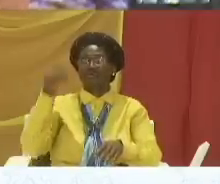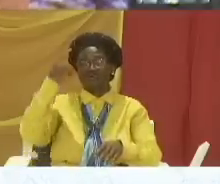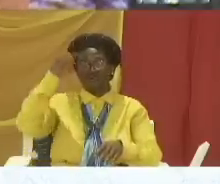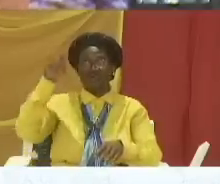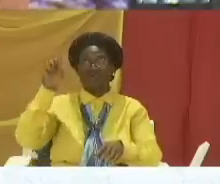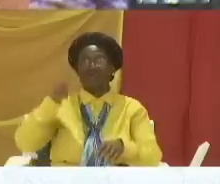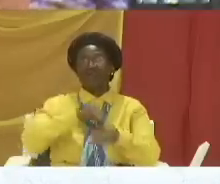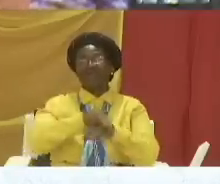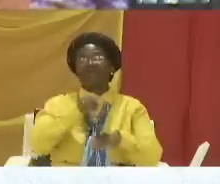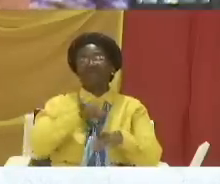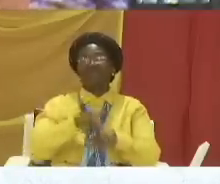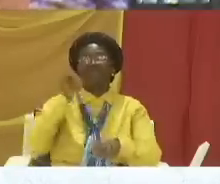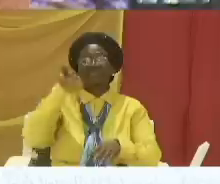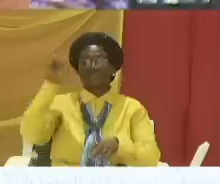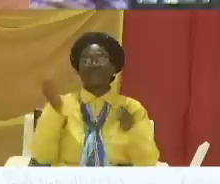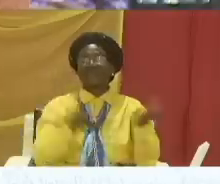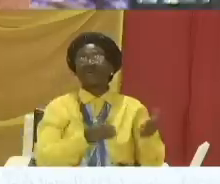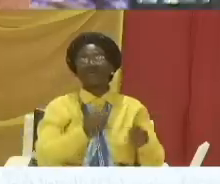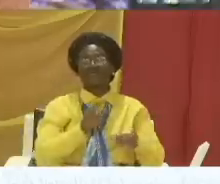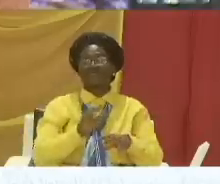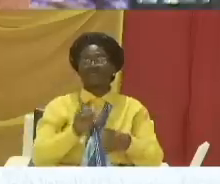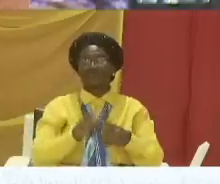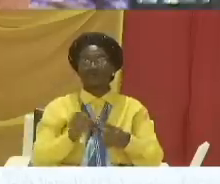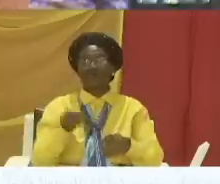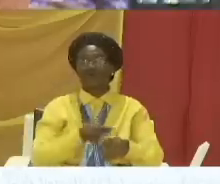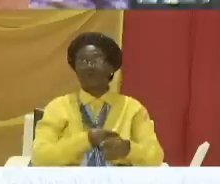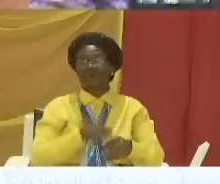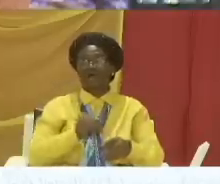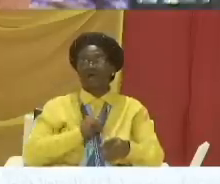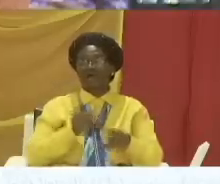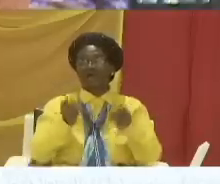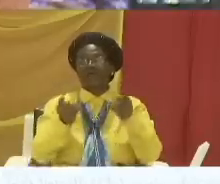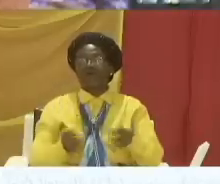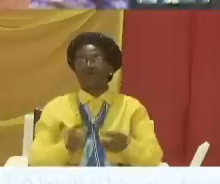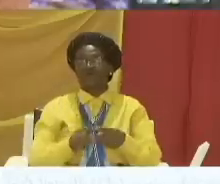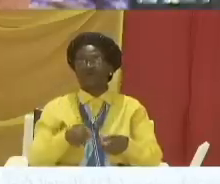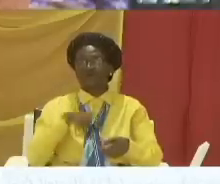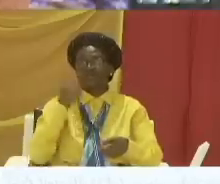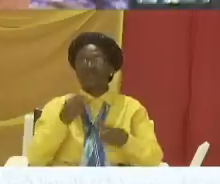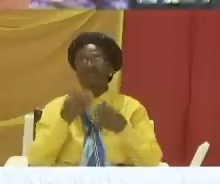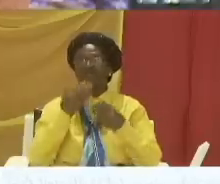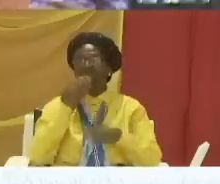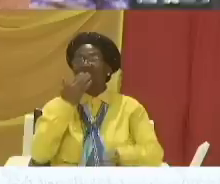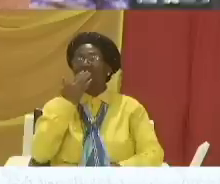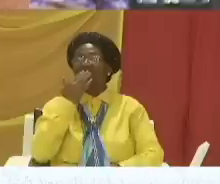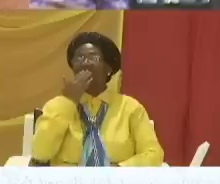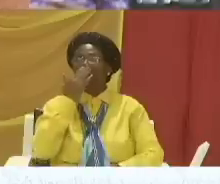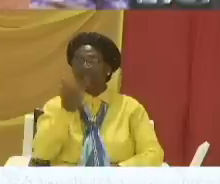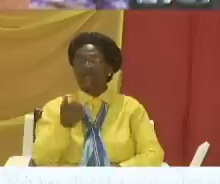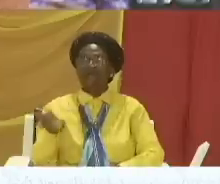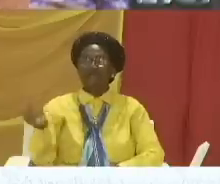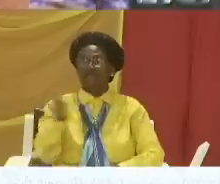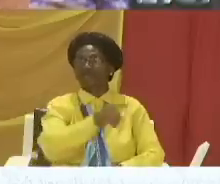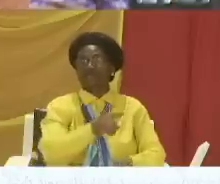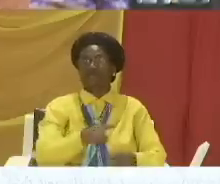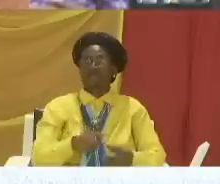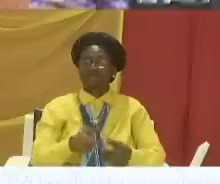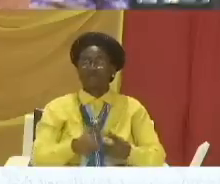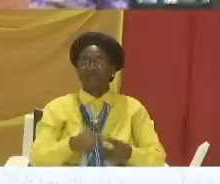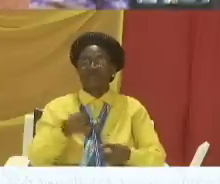We want to say thank you to the choir. You are great again, as usual.